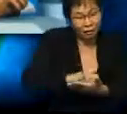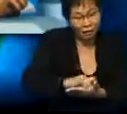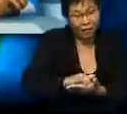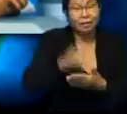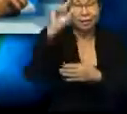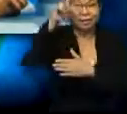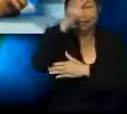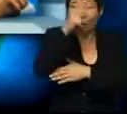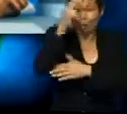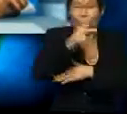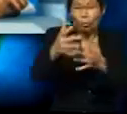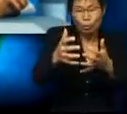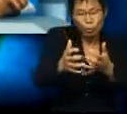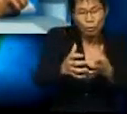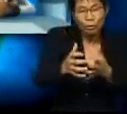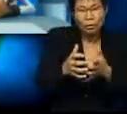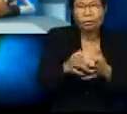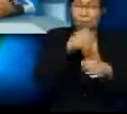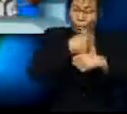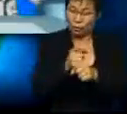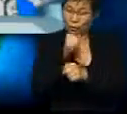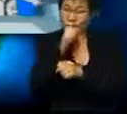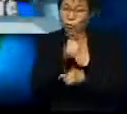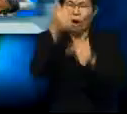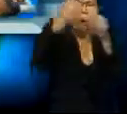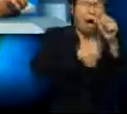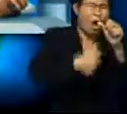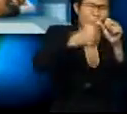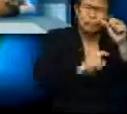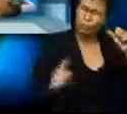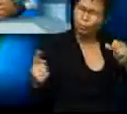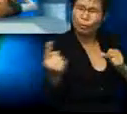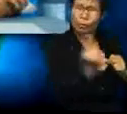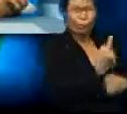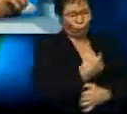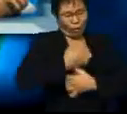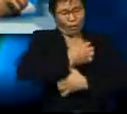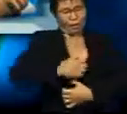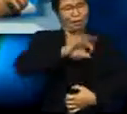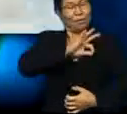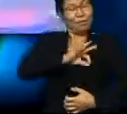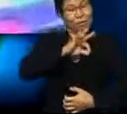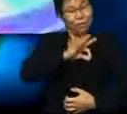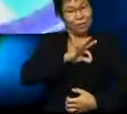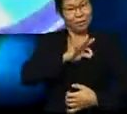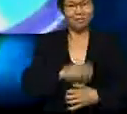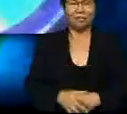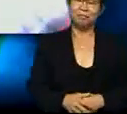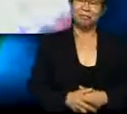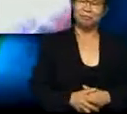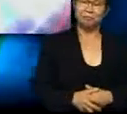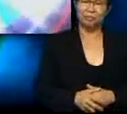The government wanted to make sure that everyone enjoyed its benefits.